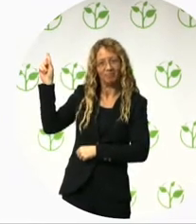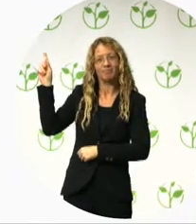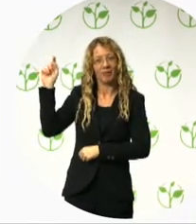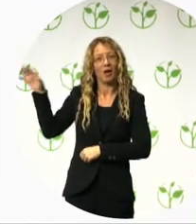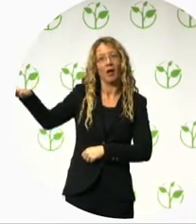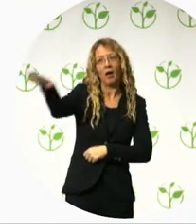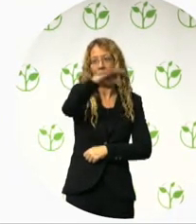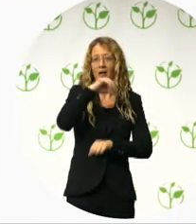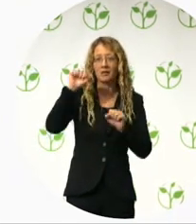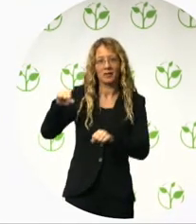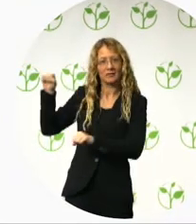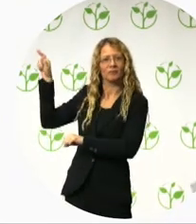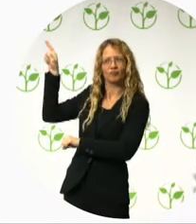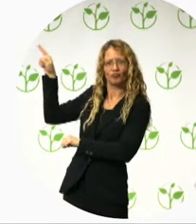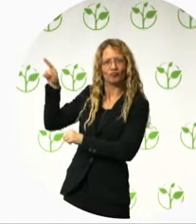everyone.